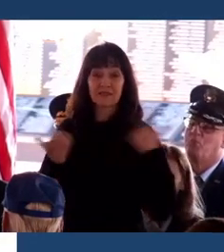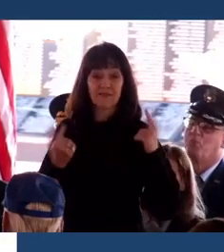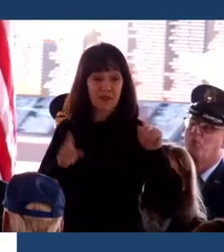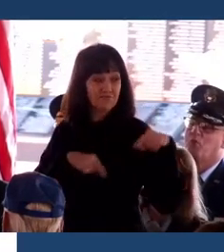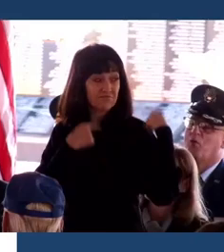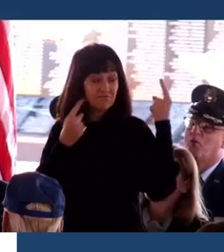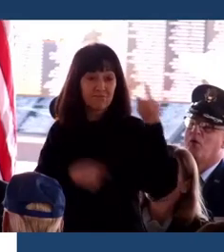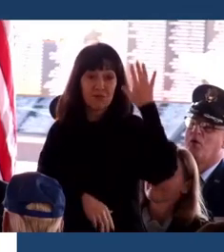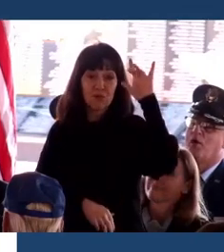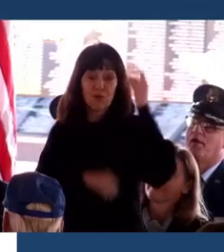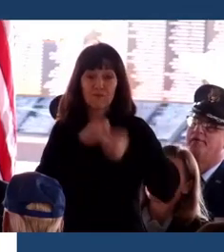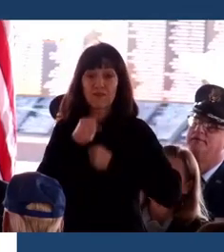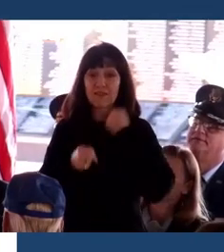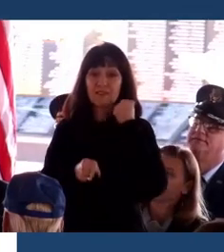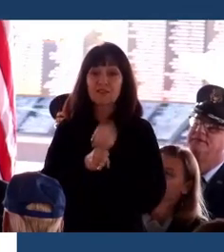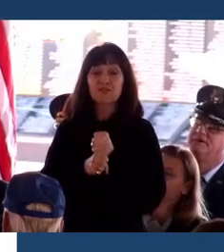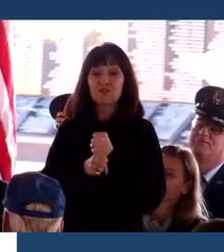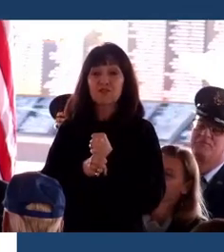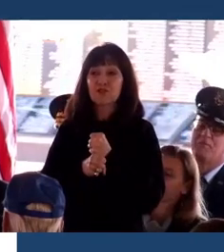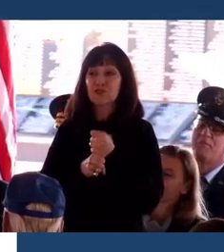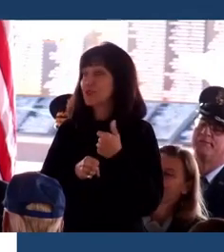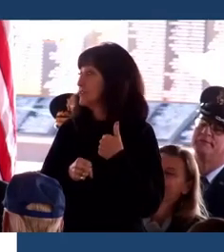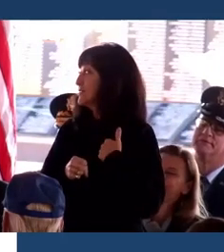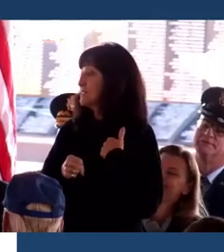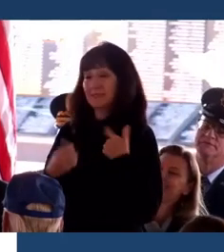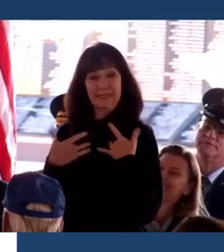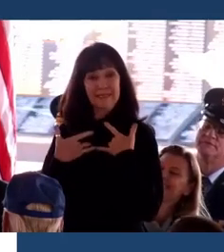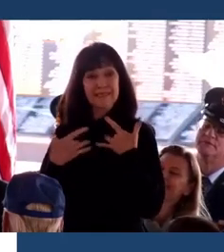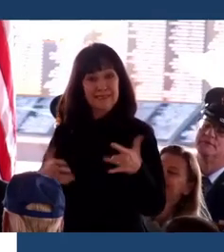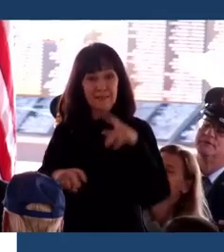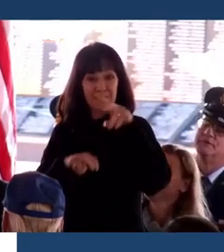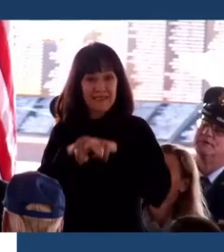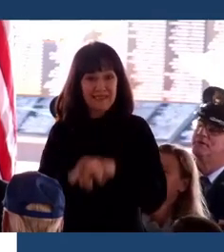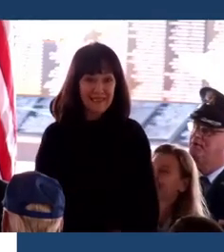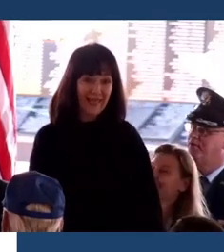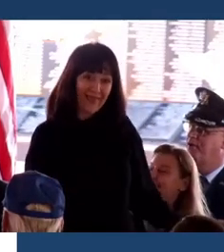years, and I usually sit right over there.